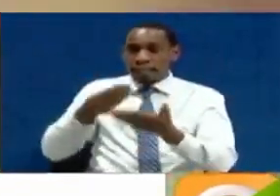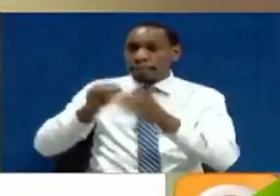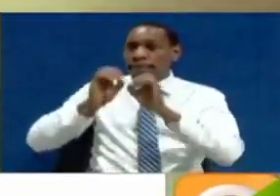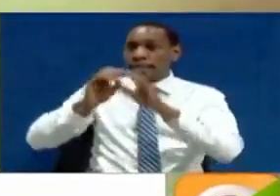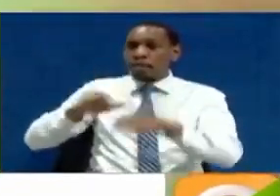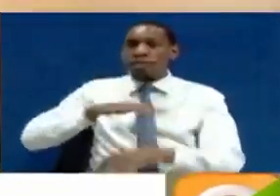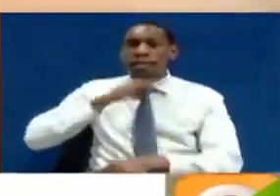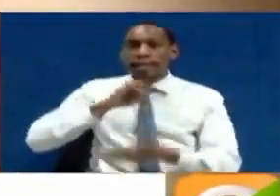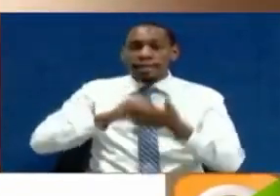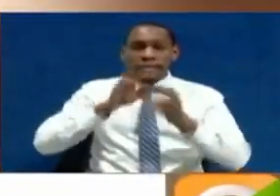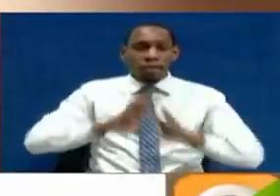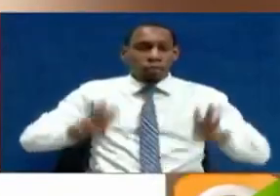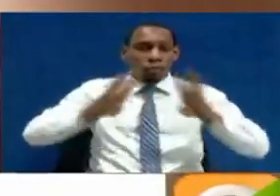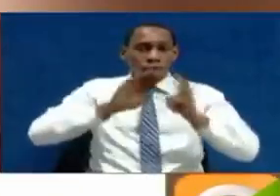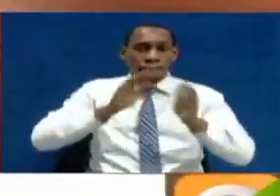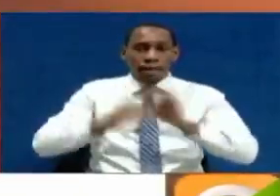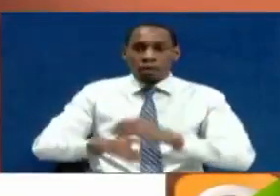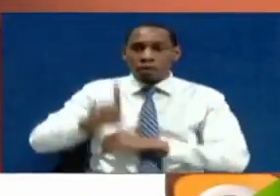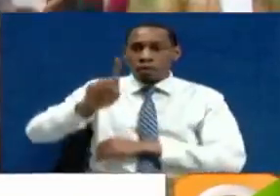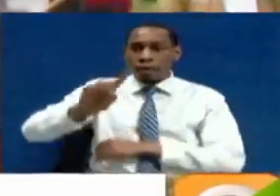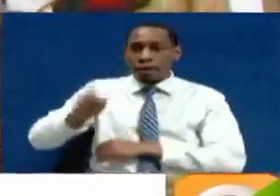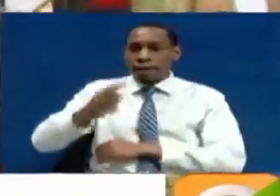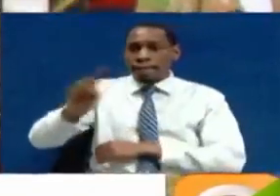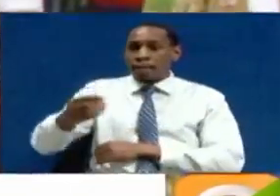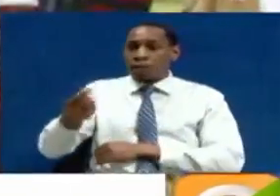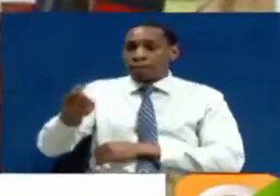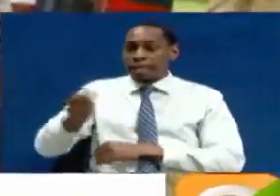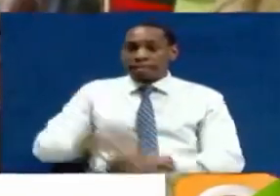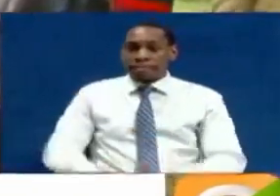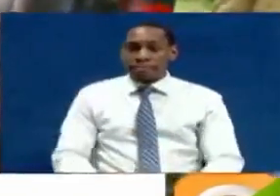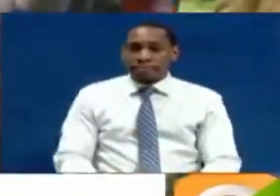the deaths amounts to around 1 million shillings.